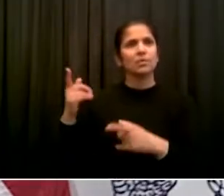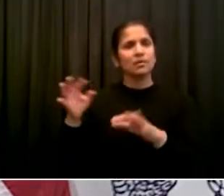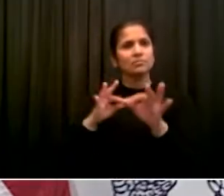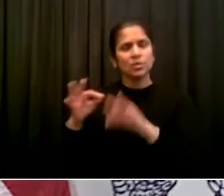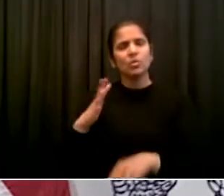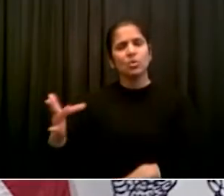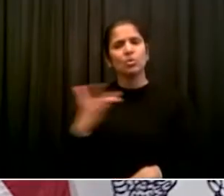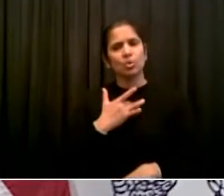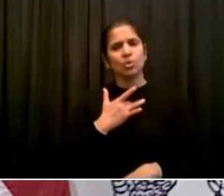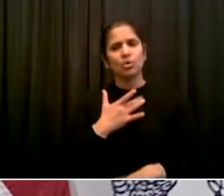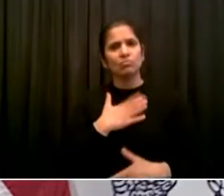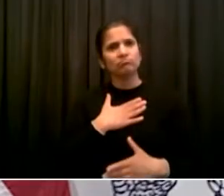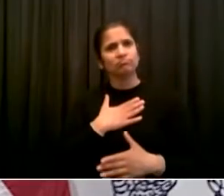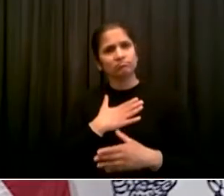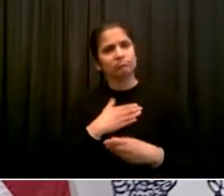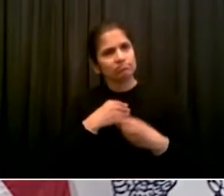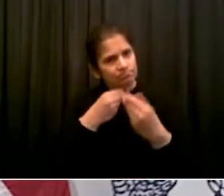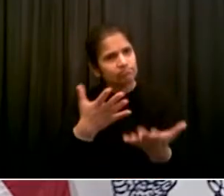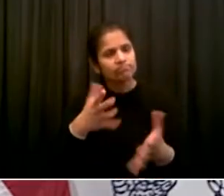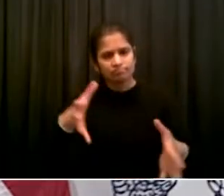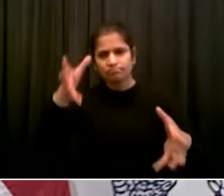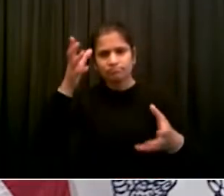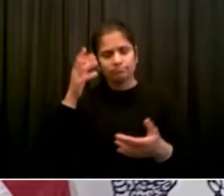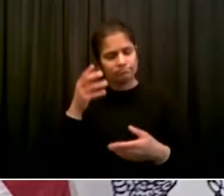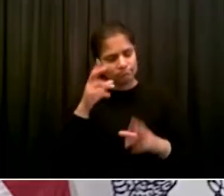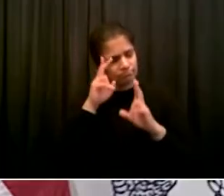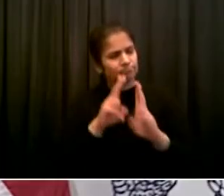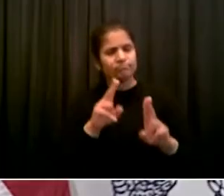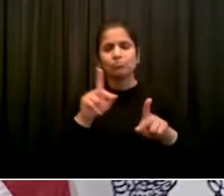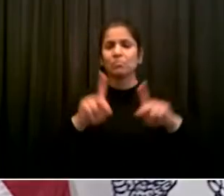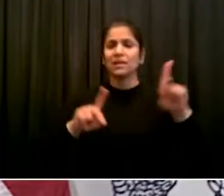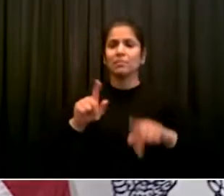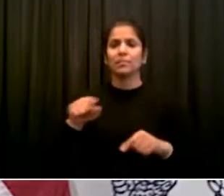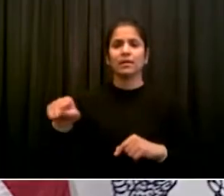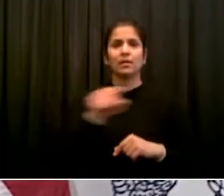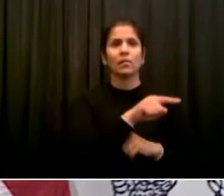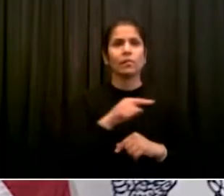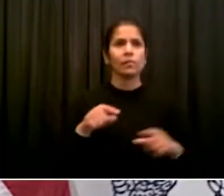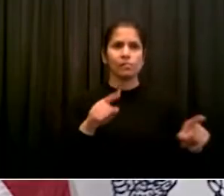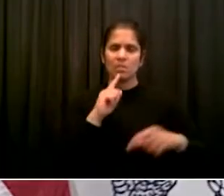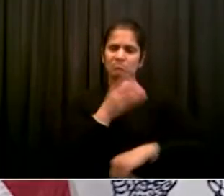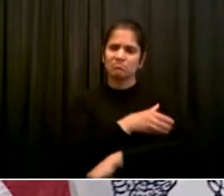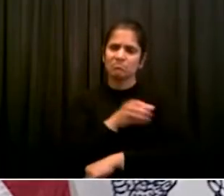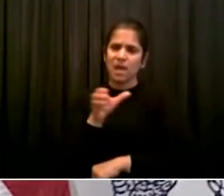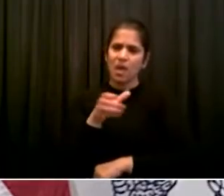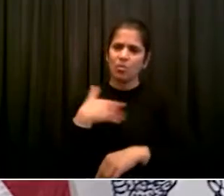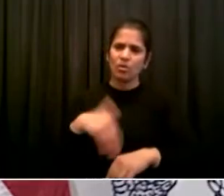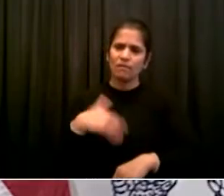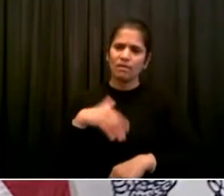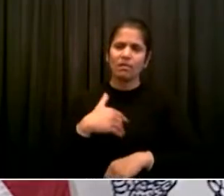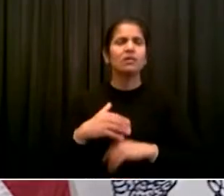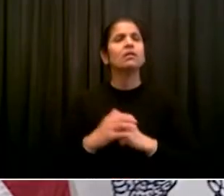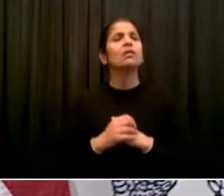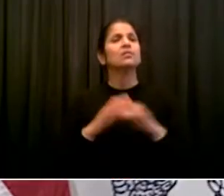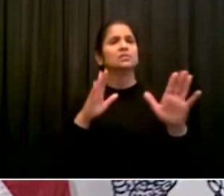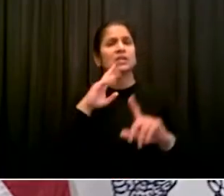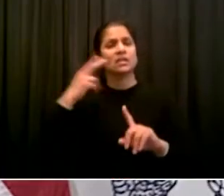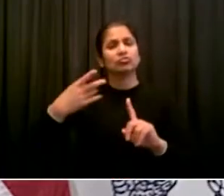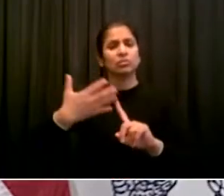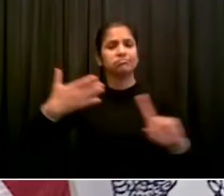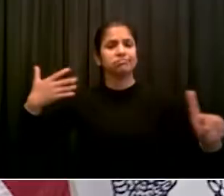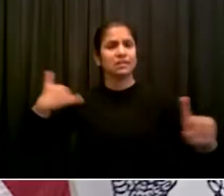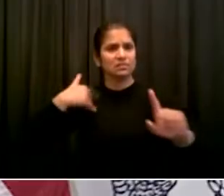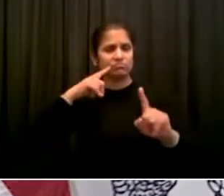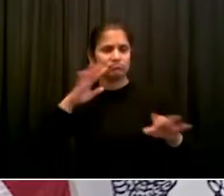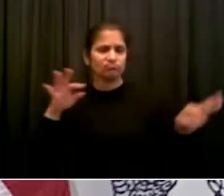further issued a letter today as part of this report that I think speaks powerfully to that recognition, and it's historic and important. So I want to thank the